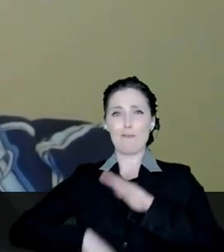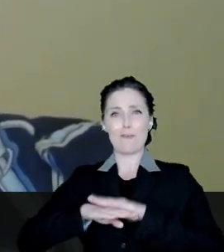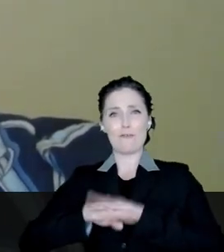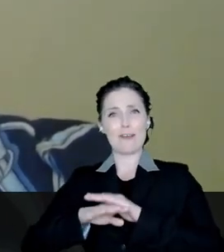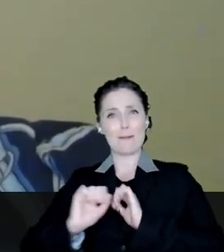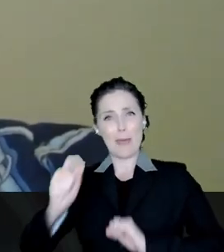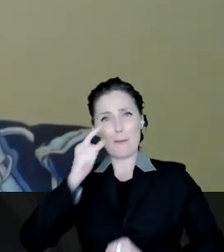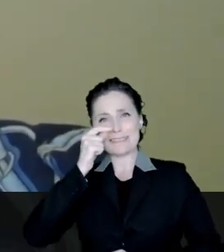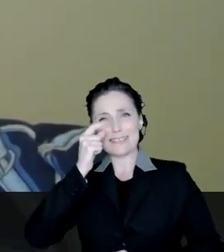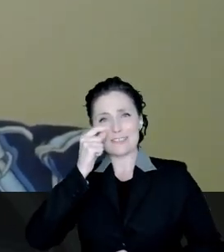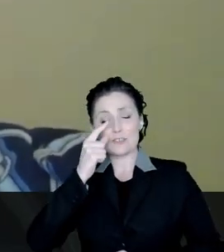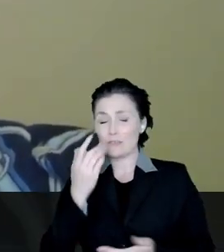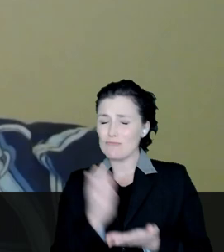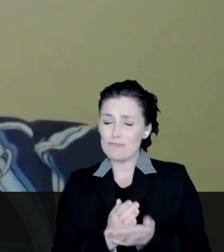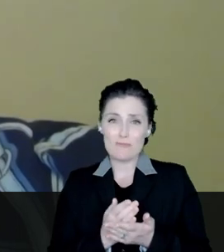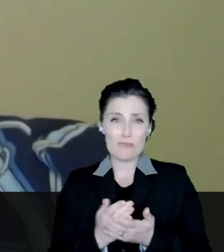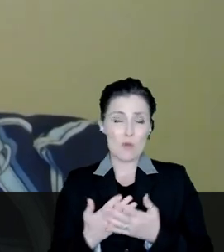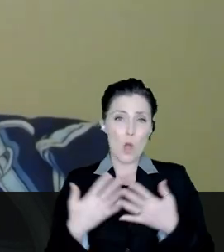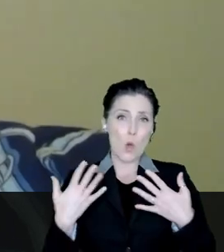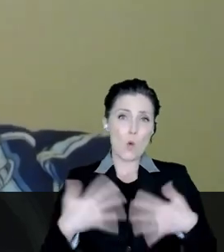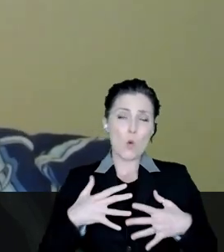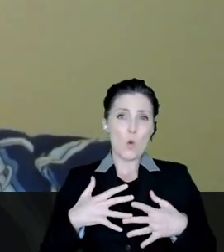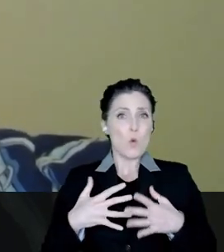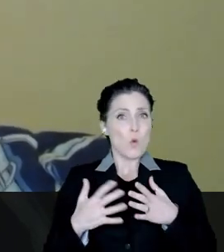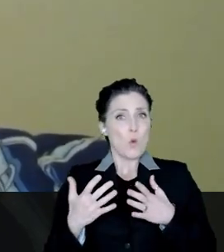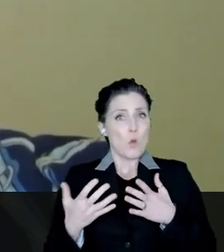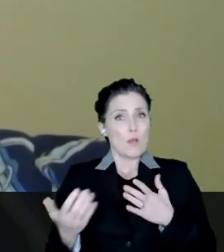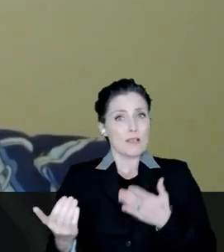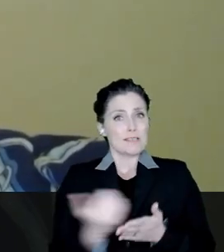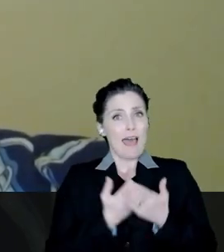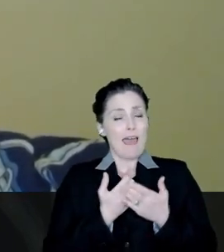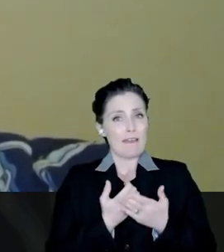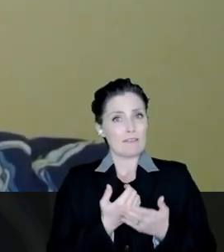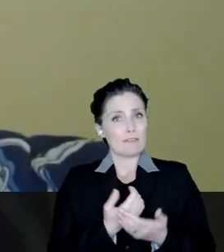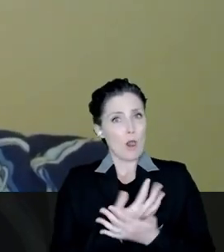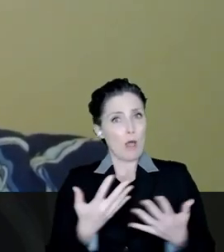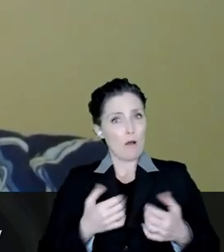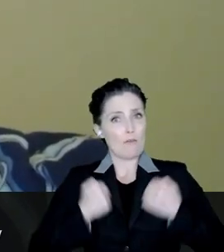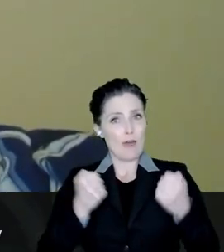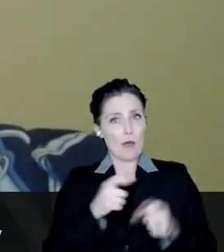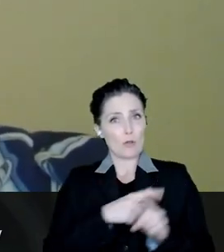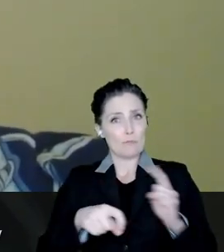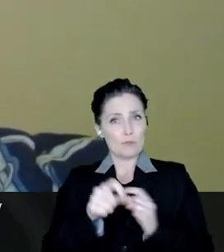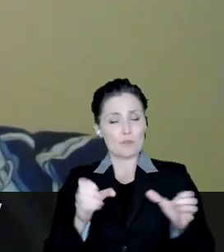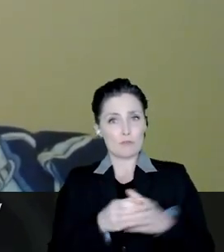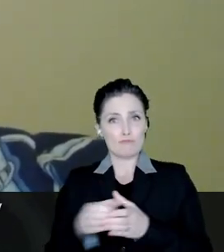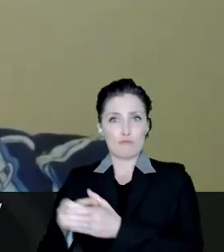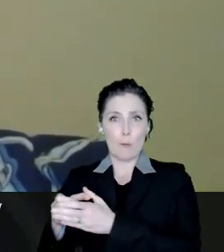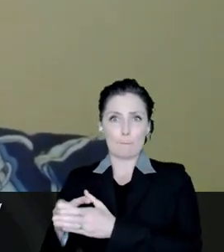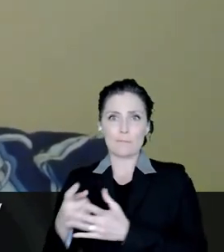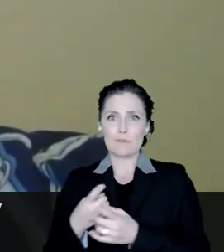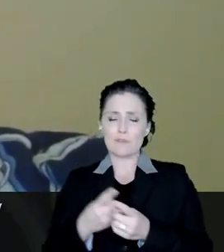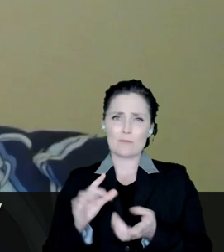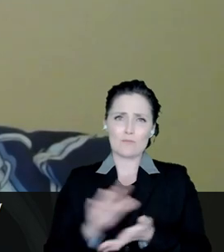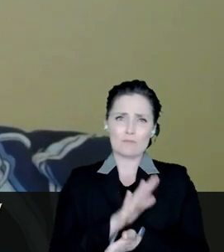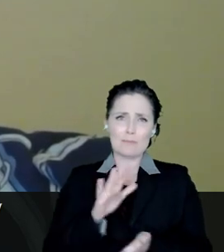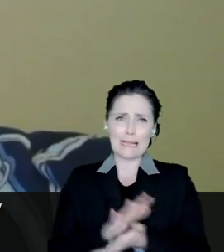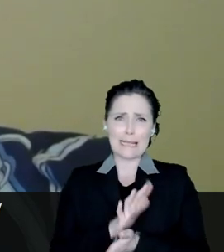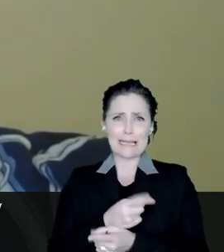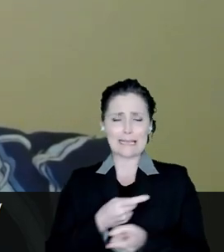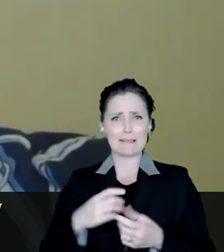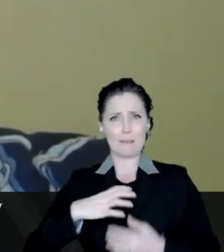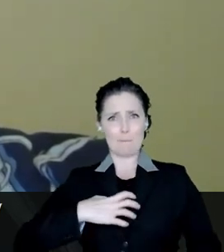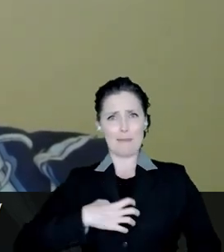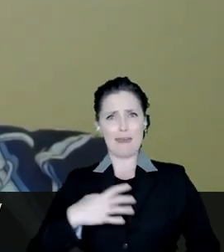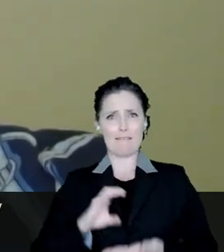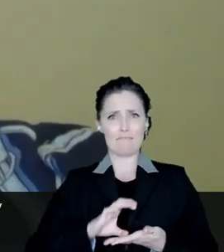for many of our community groups. So I'm really pleased that the mayor has invested in that. But there's one thing I also want